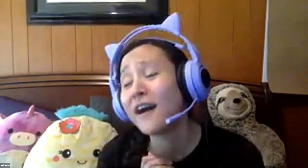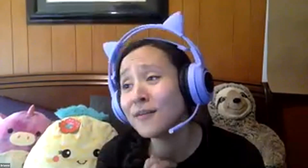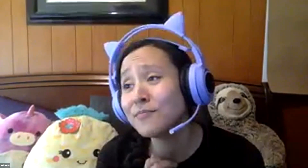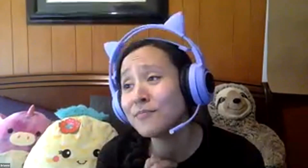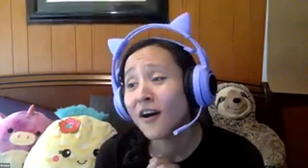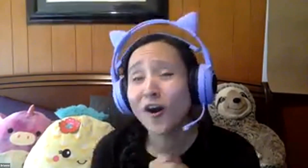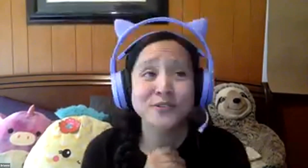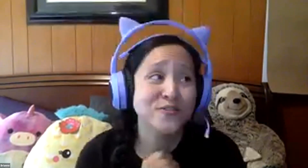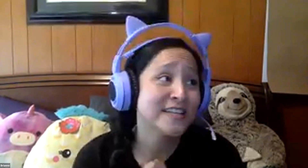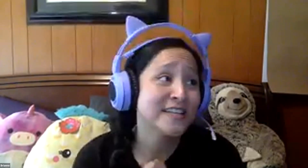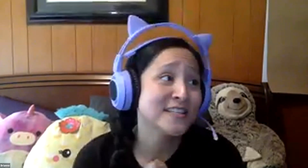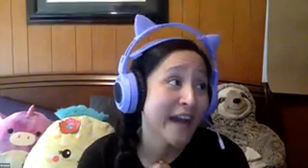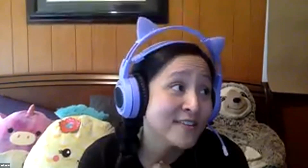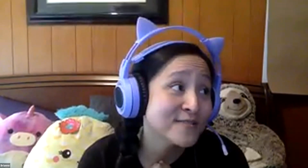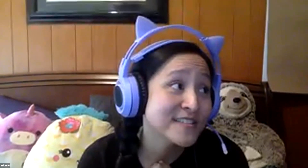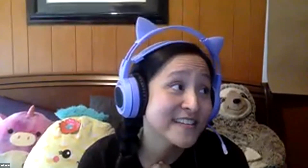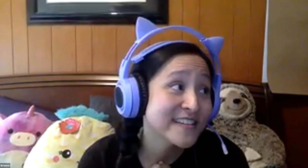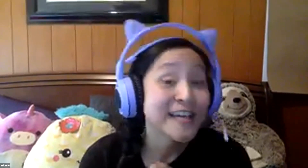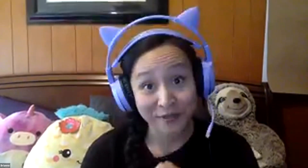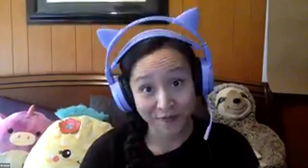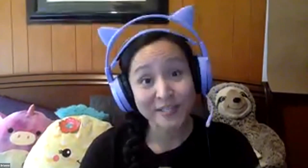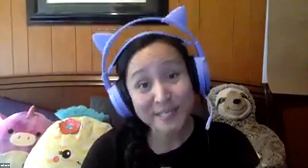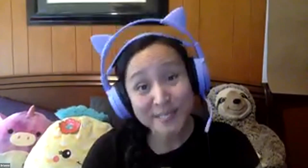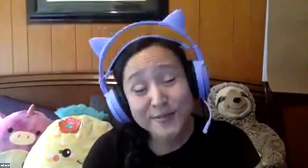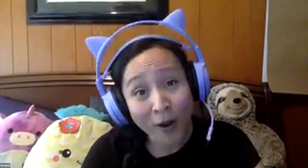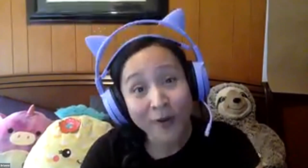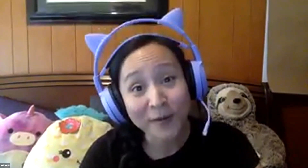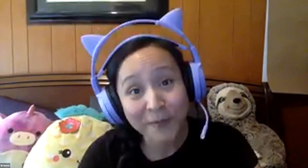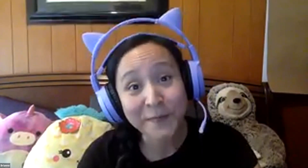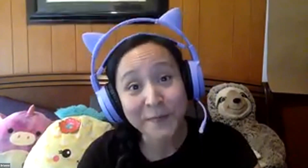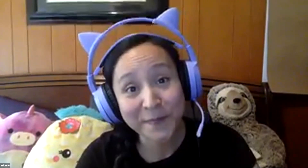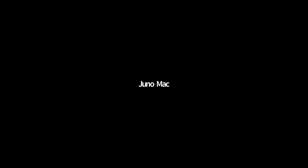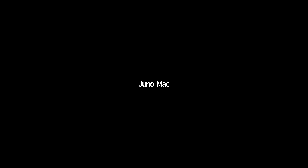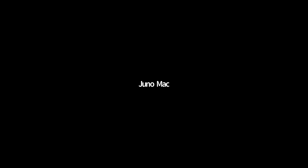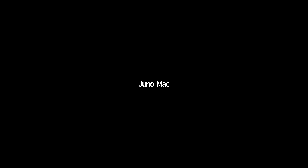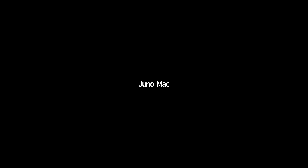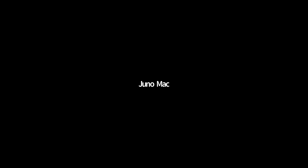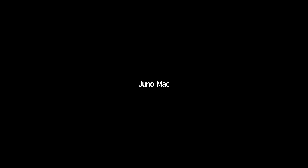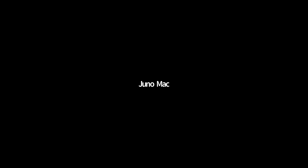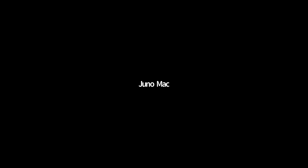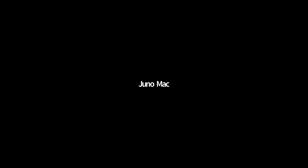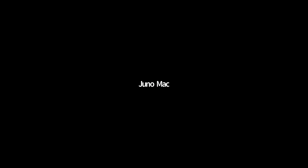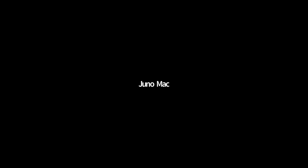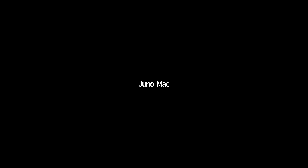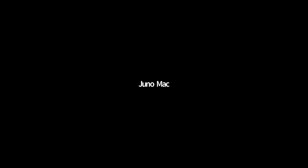grown up, almost ready to move out. He'll be 42 tomorrow.